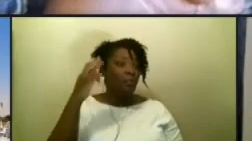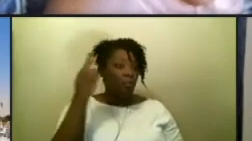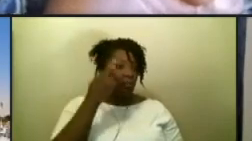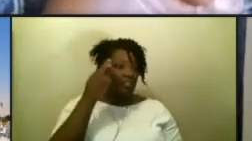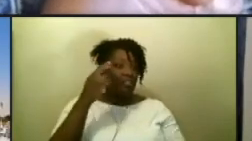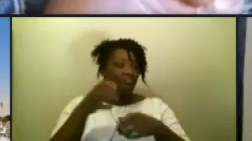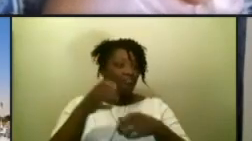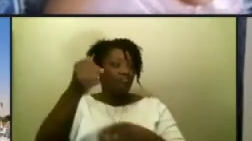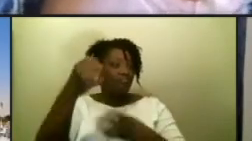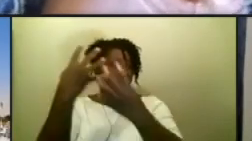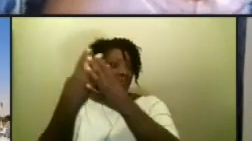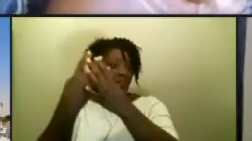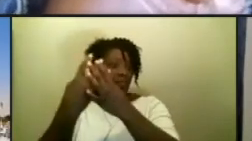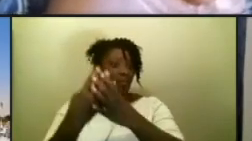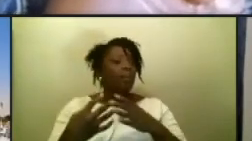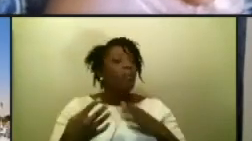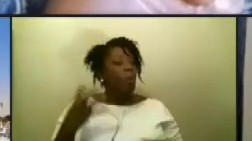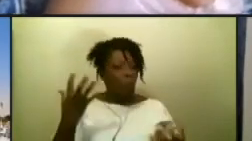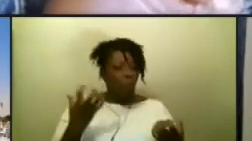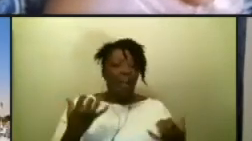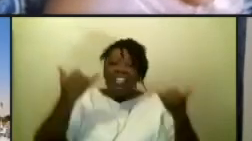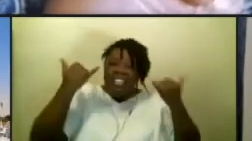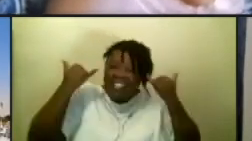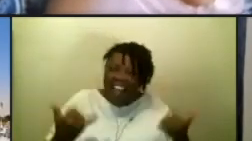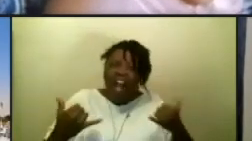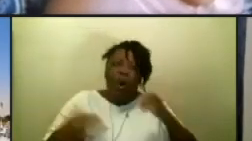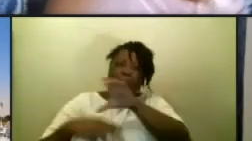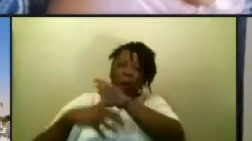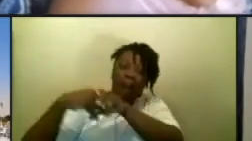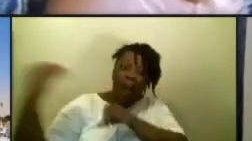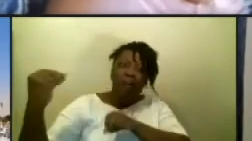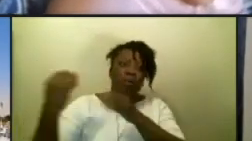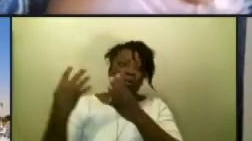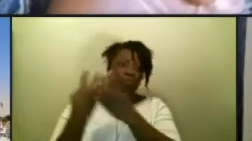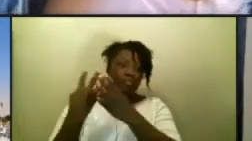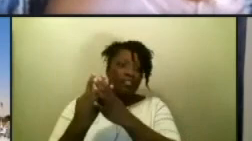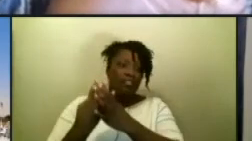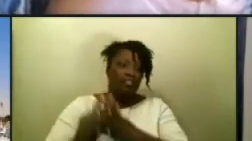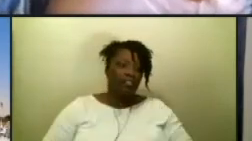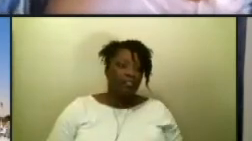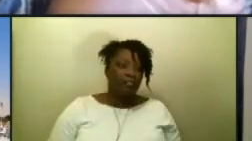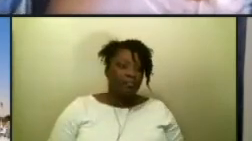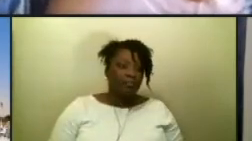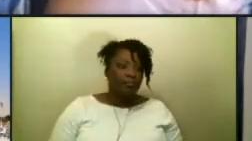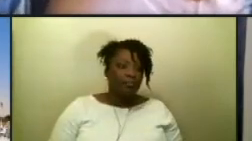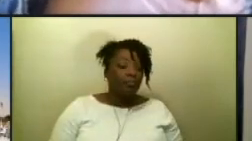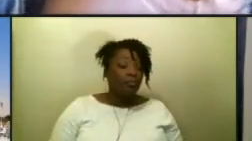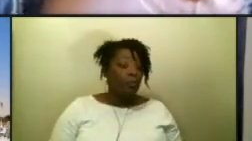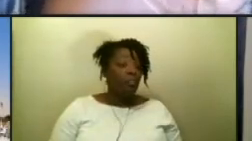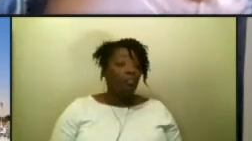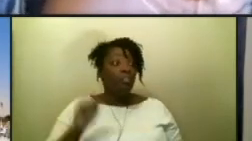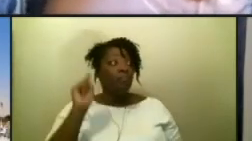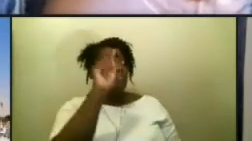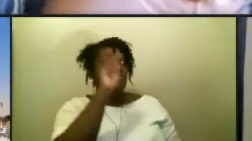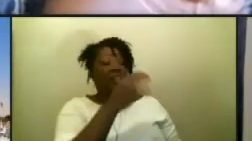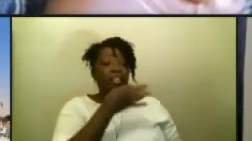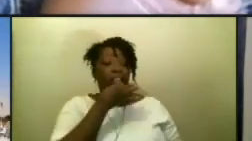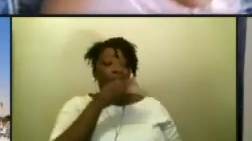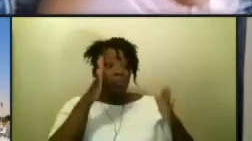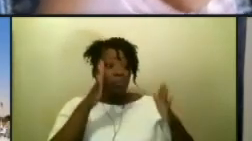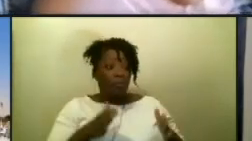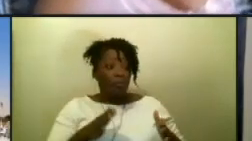seeking the immediate release of people, and that's because experts are saying that the way